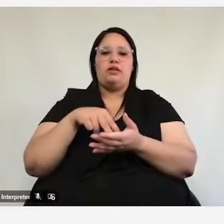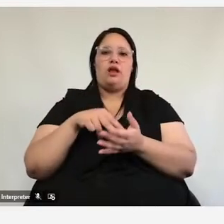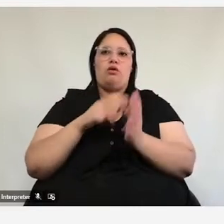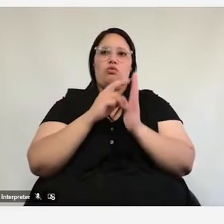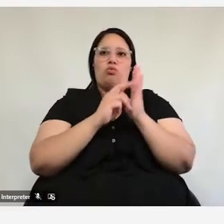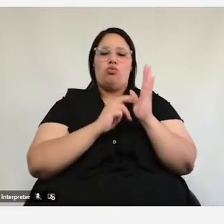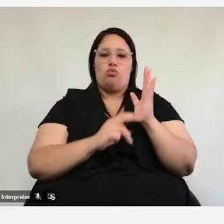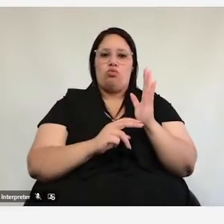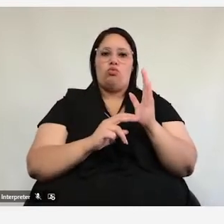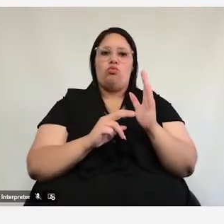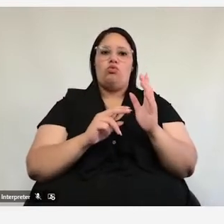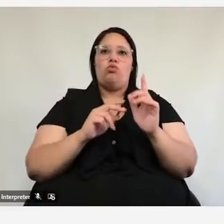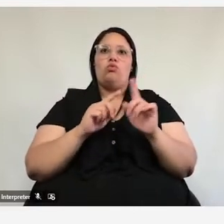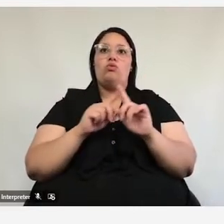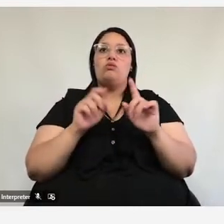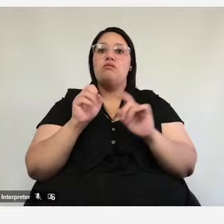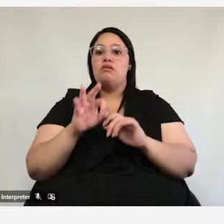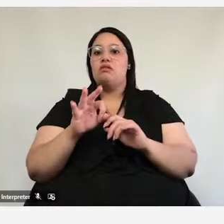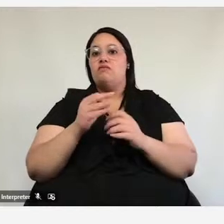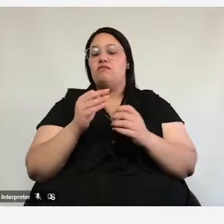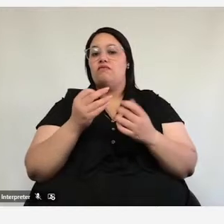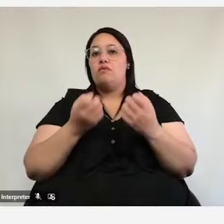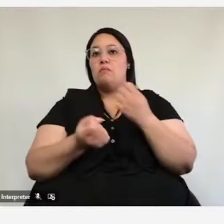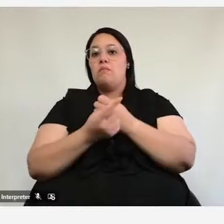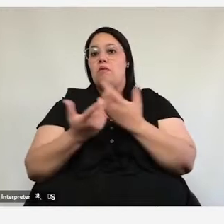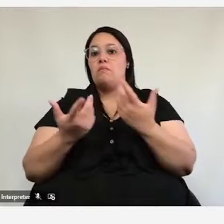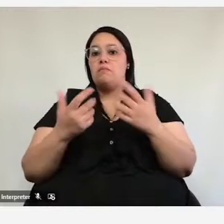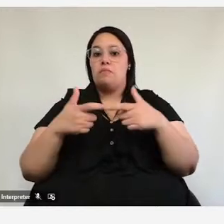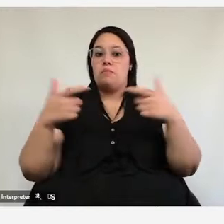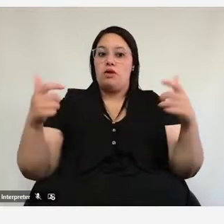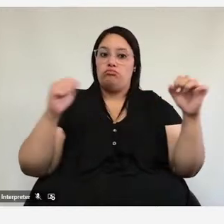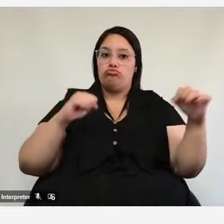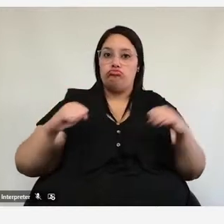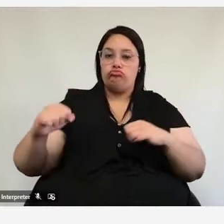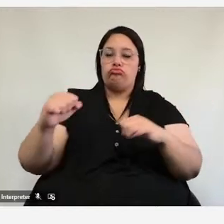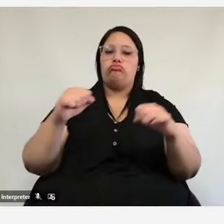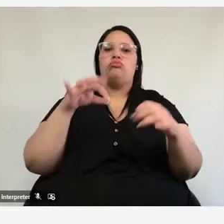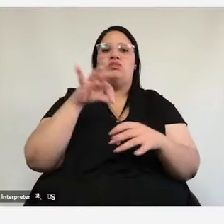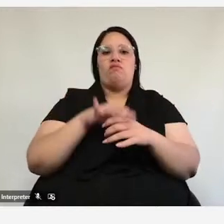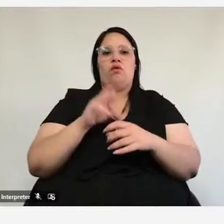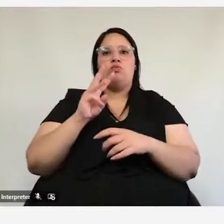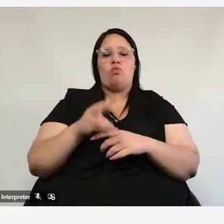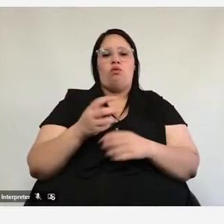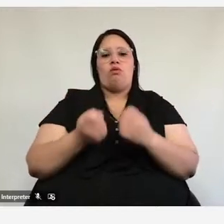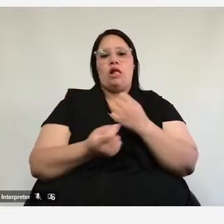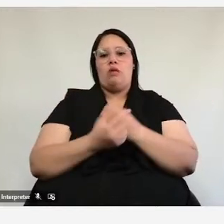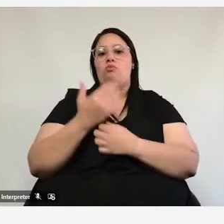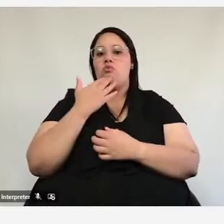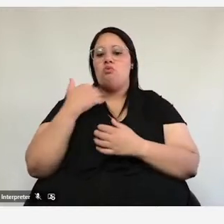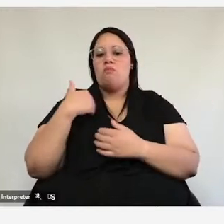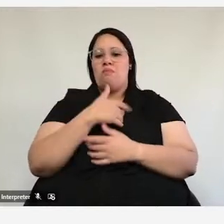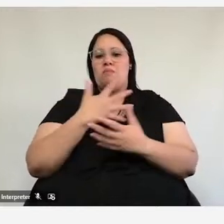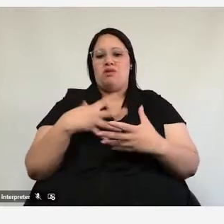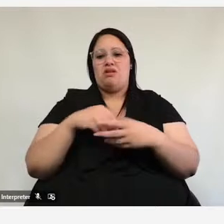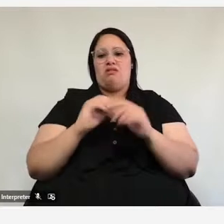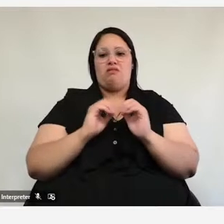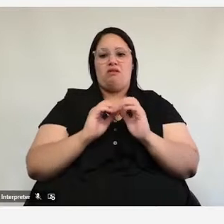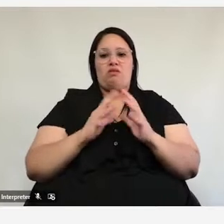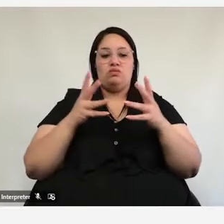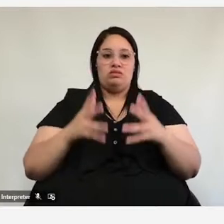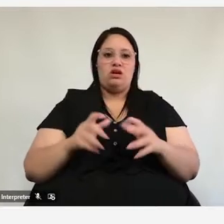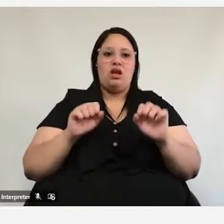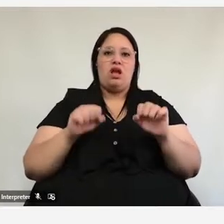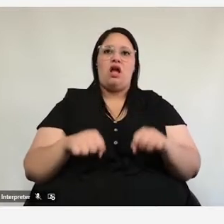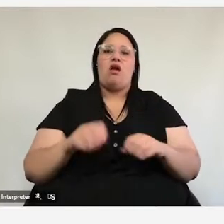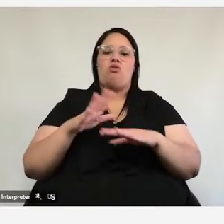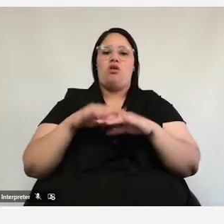rules. Unless there's an indication of unanimous concurrence, voting will be confined to members present in the House and on the